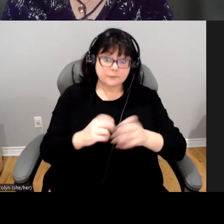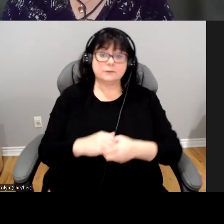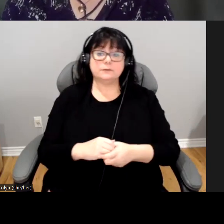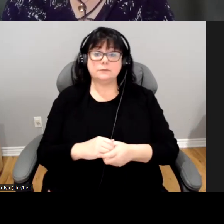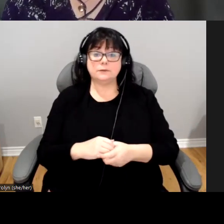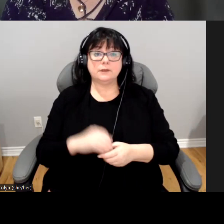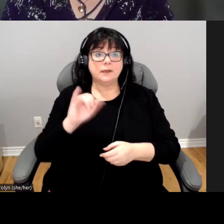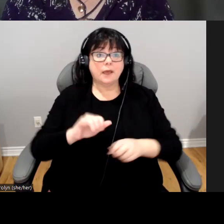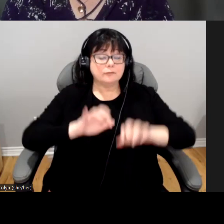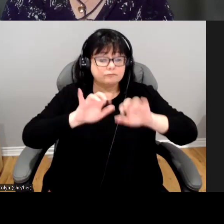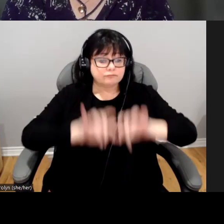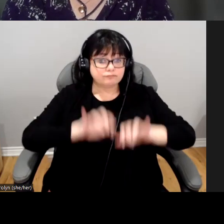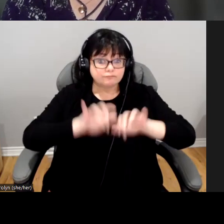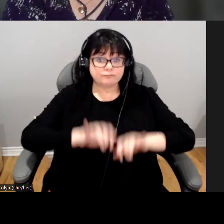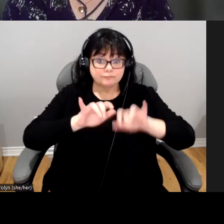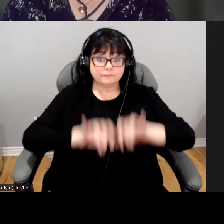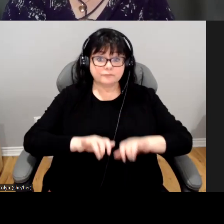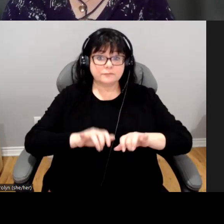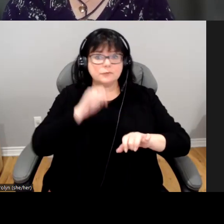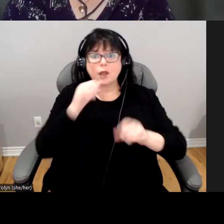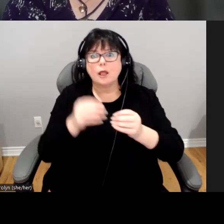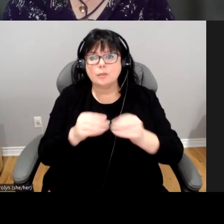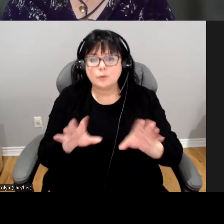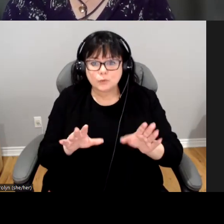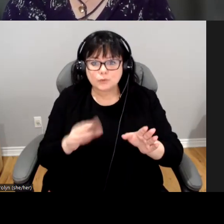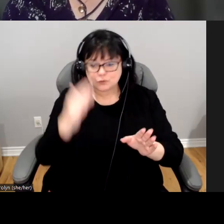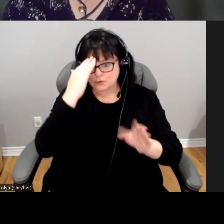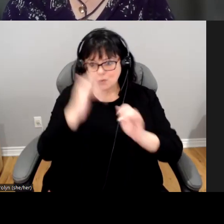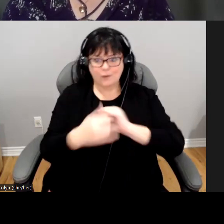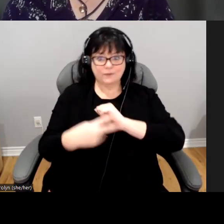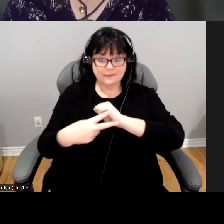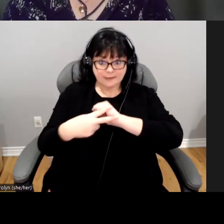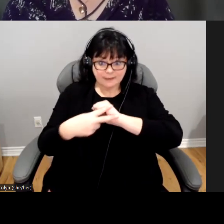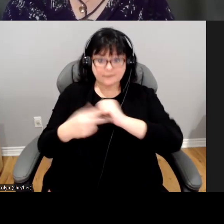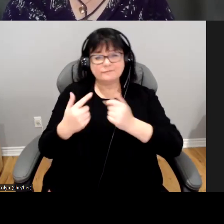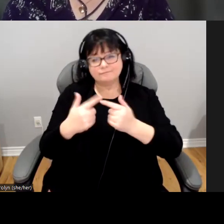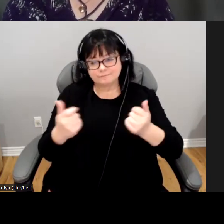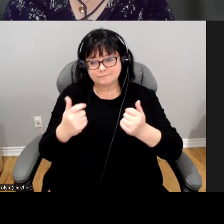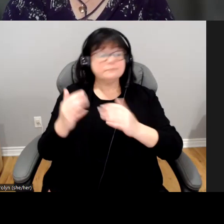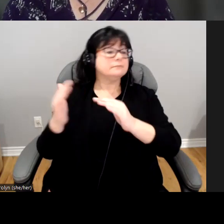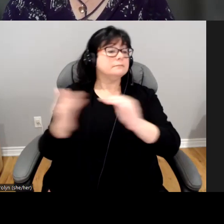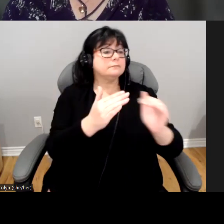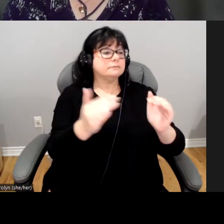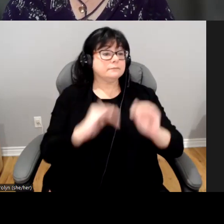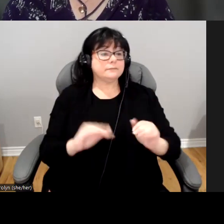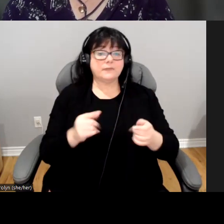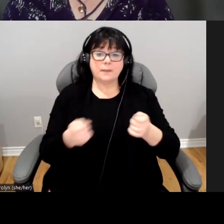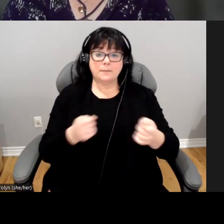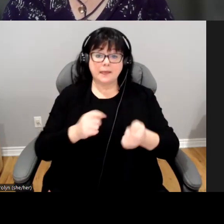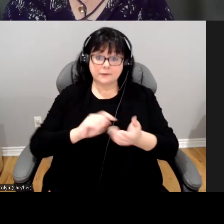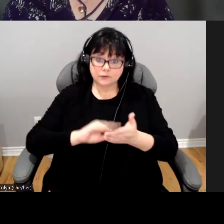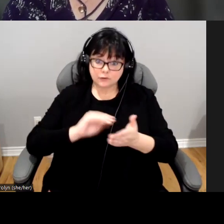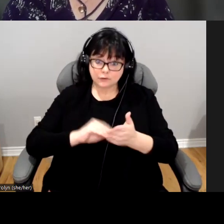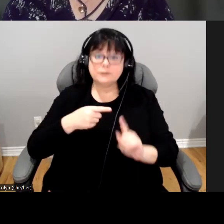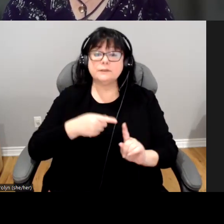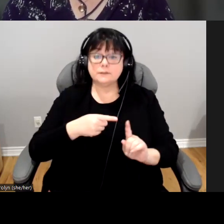weeks on them. So how does that work? And then managed learning, understanding the different platforms that are available when they go back